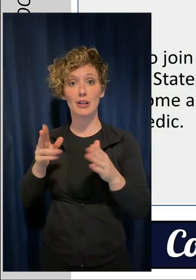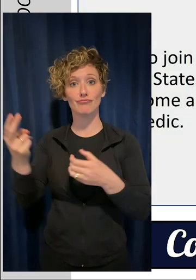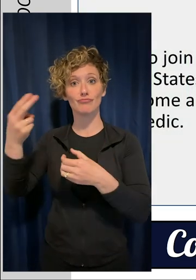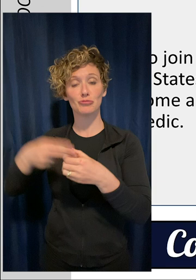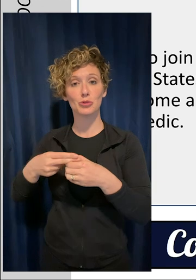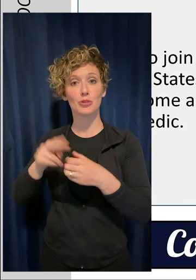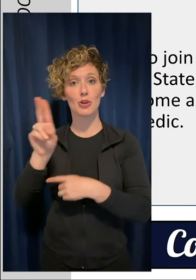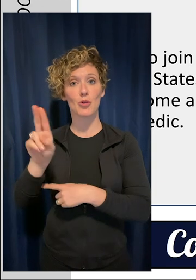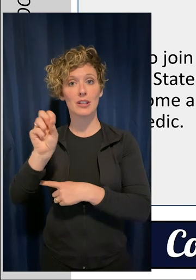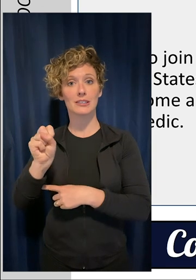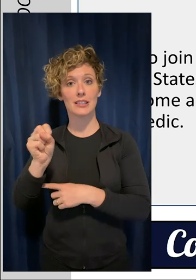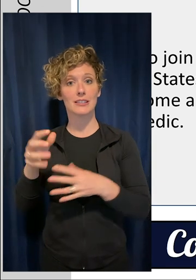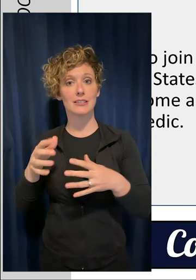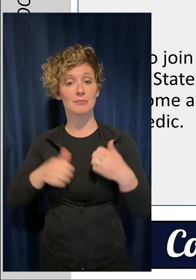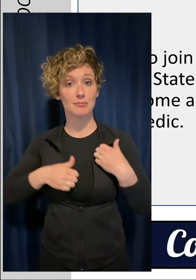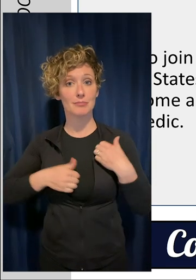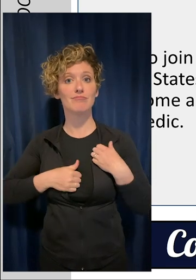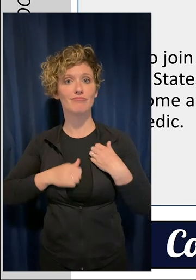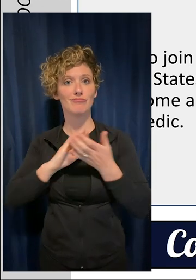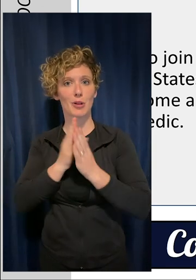Army to become a paramedic.